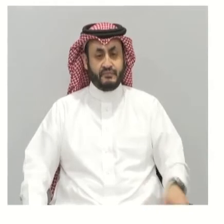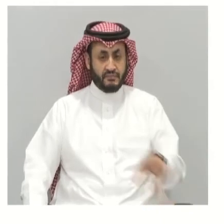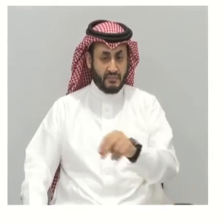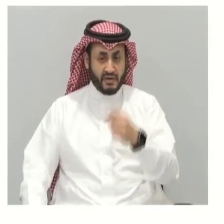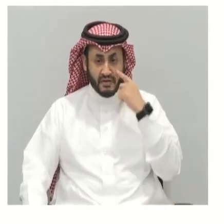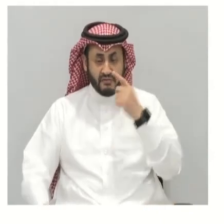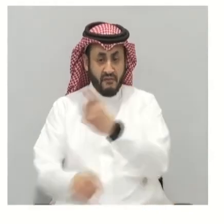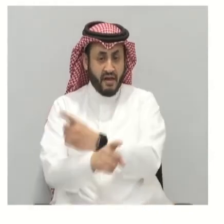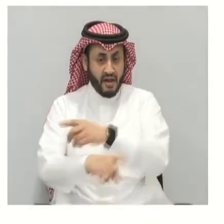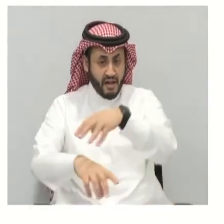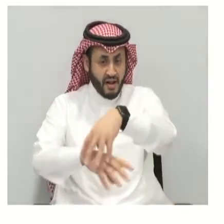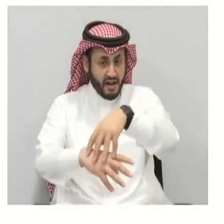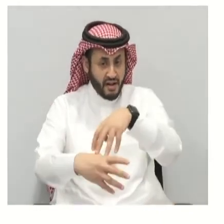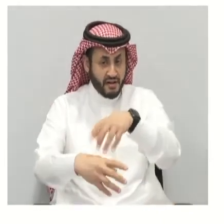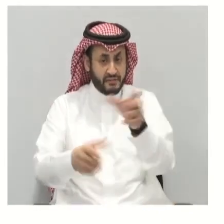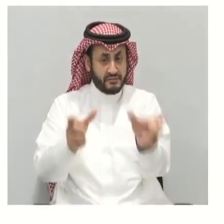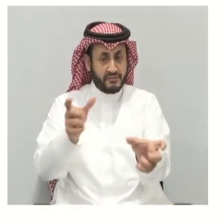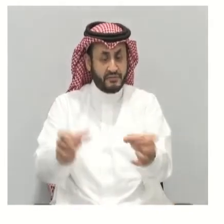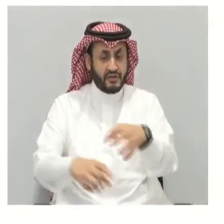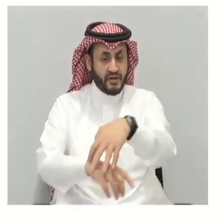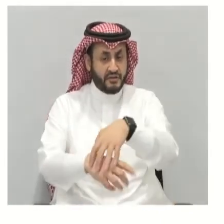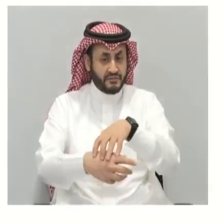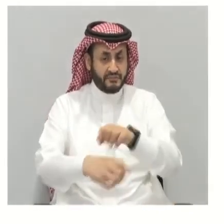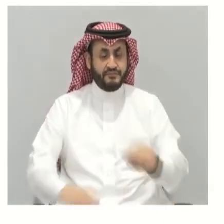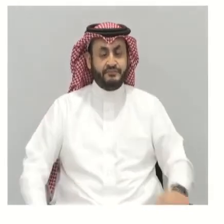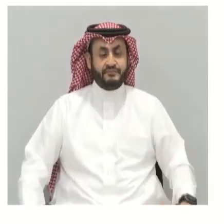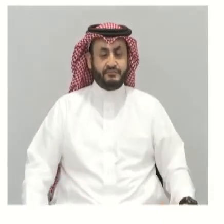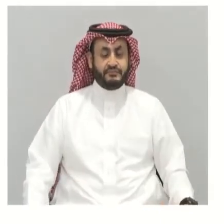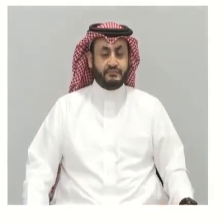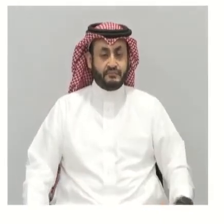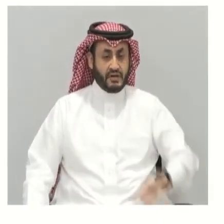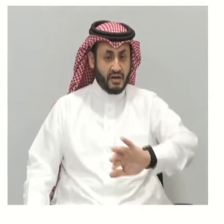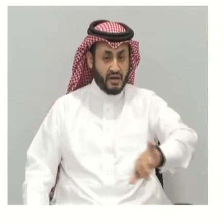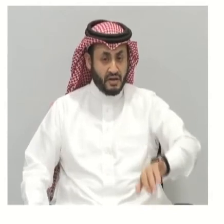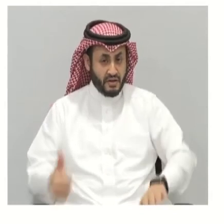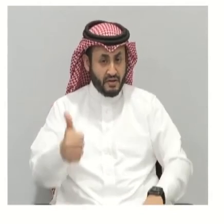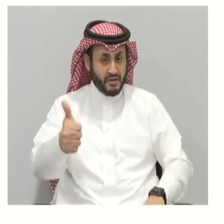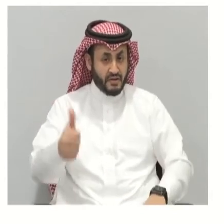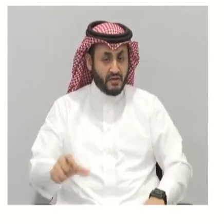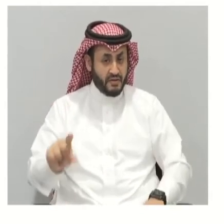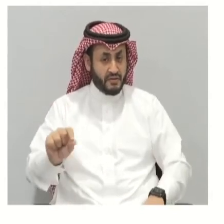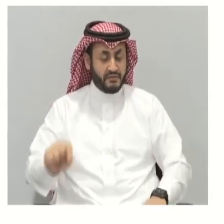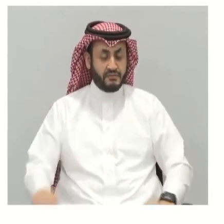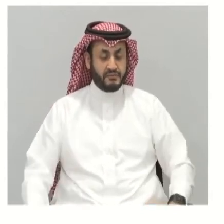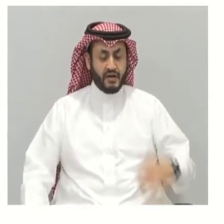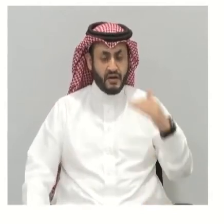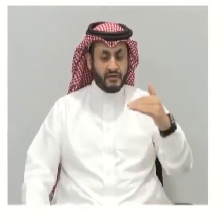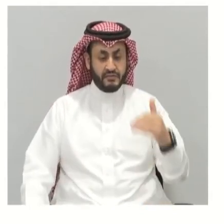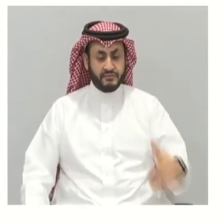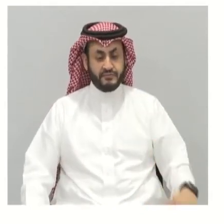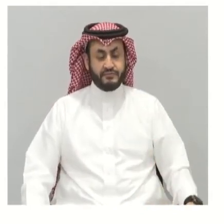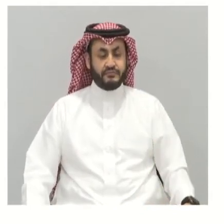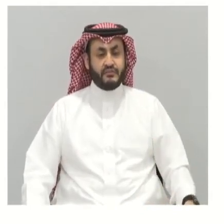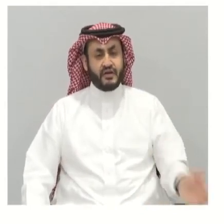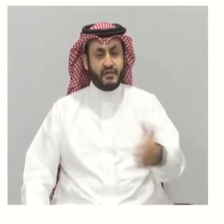wrote here. I did put a chart, the good things about video games. I list some of the things. And